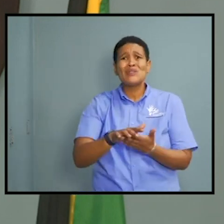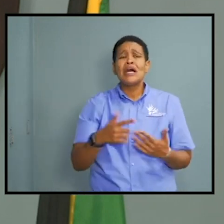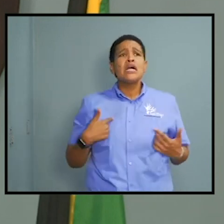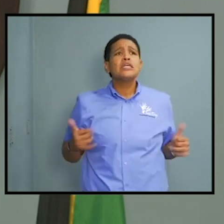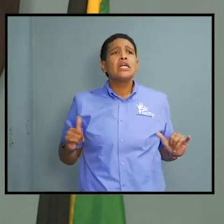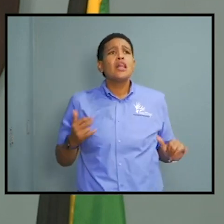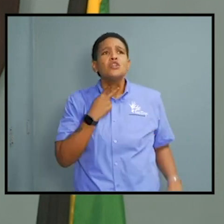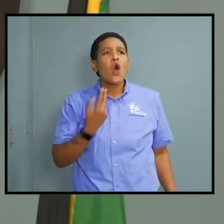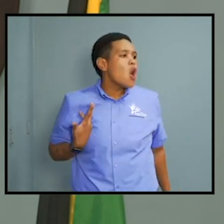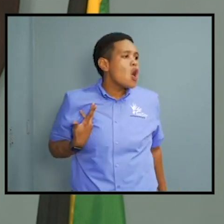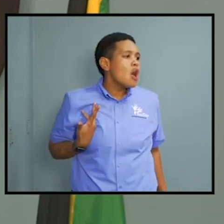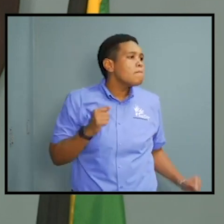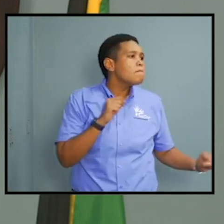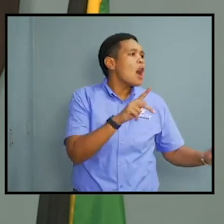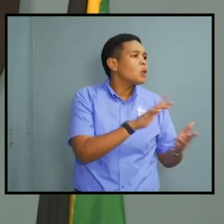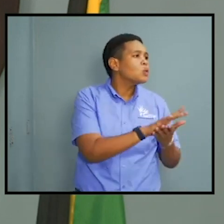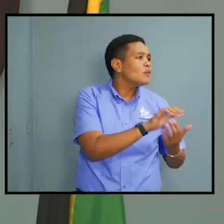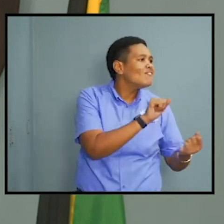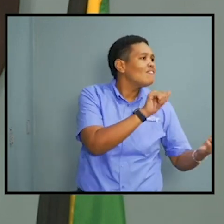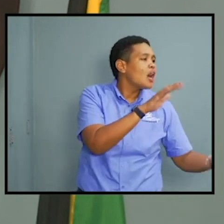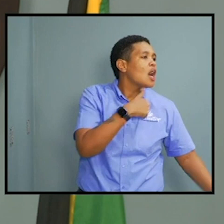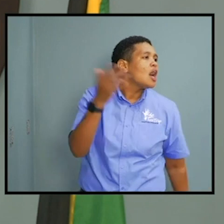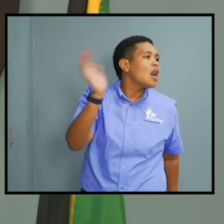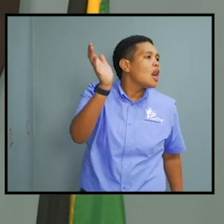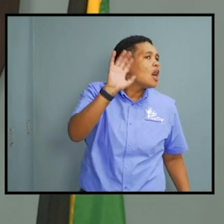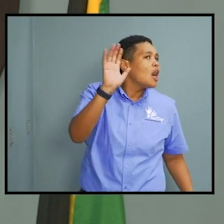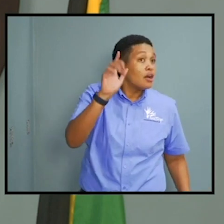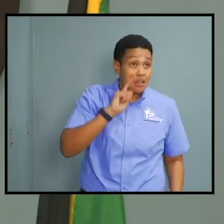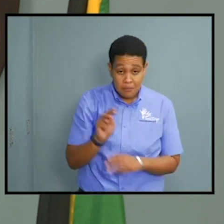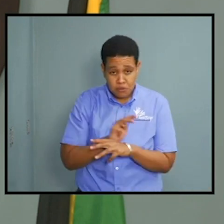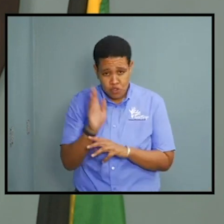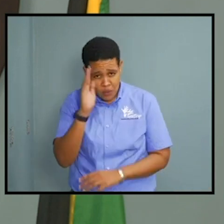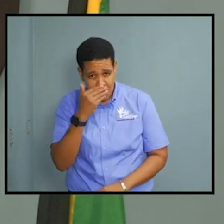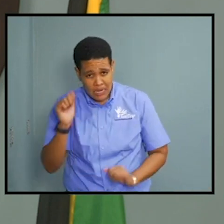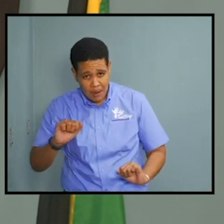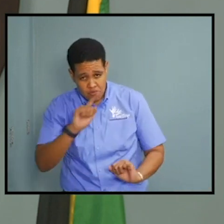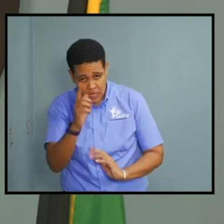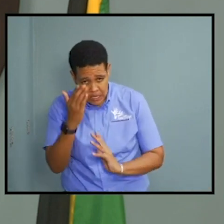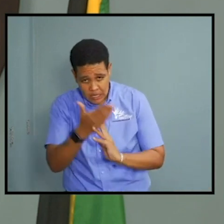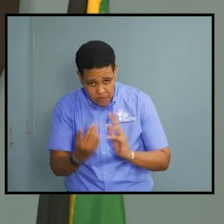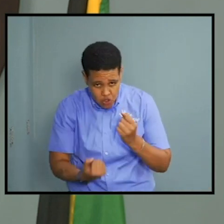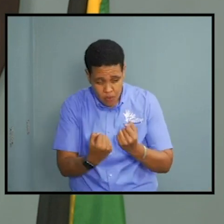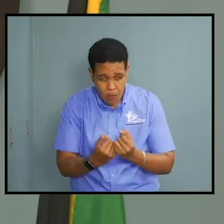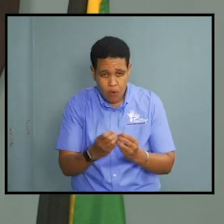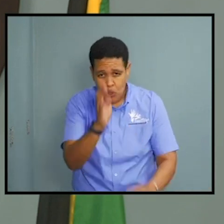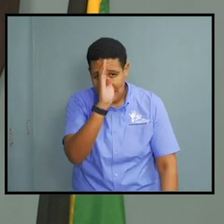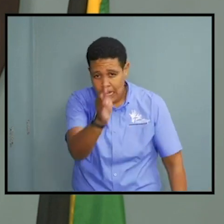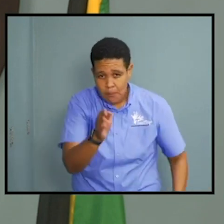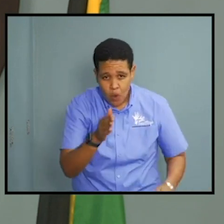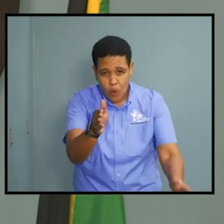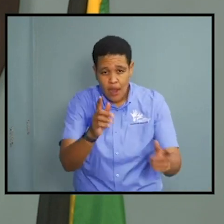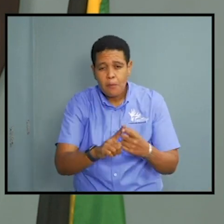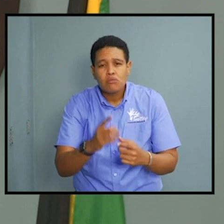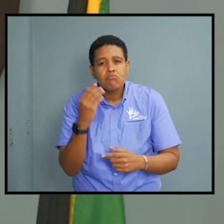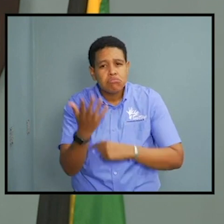return to face-to-face teaching and learning, the ministry will be better able to intervene in a more deliberate way and